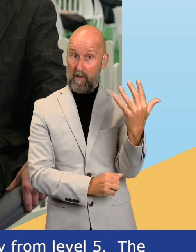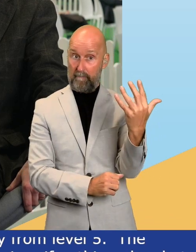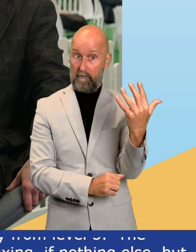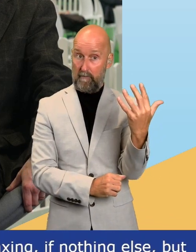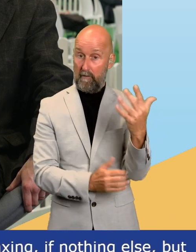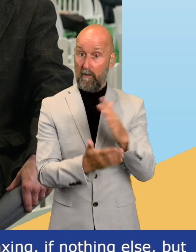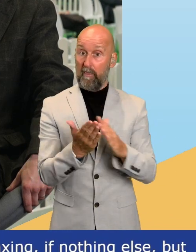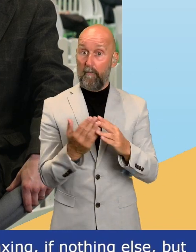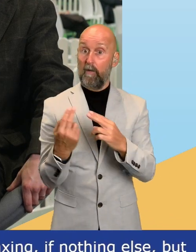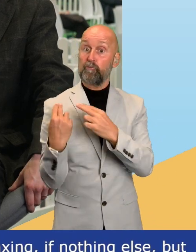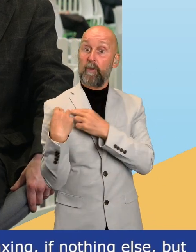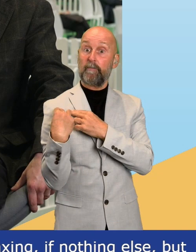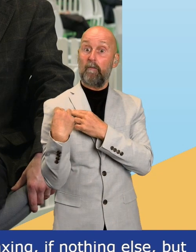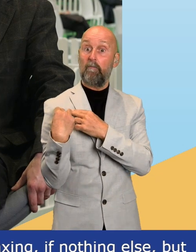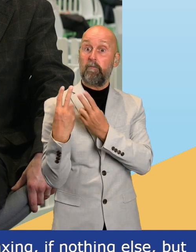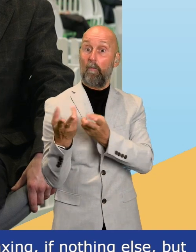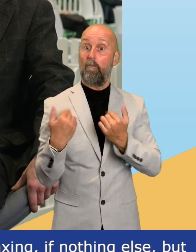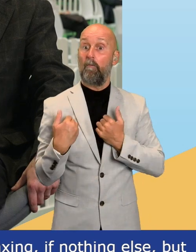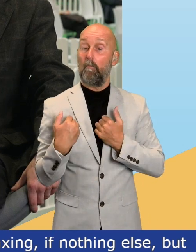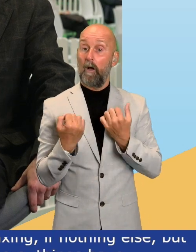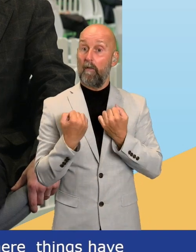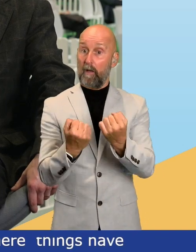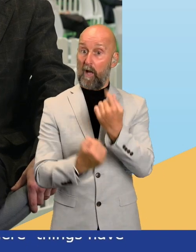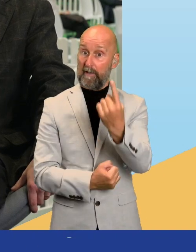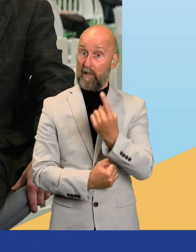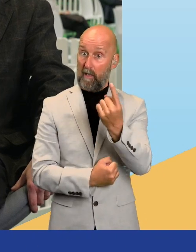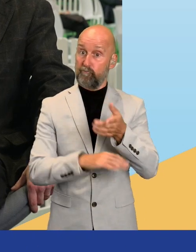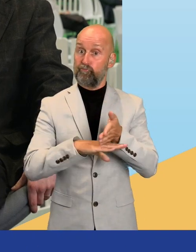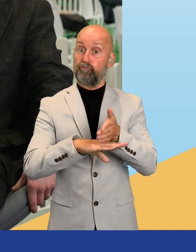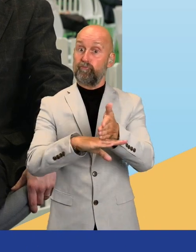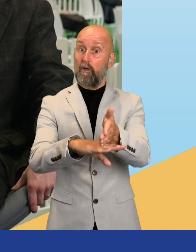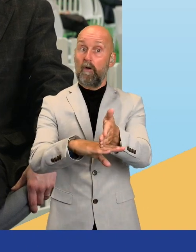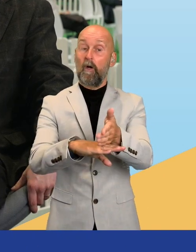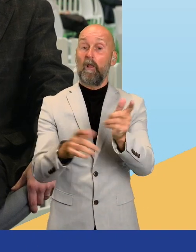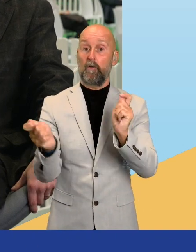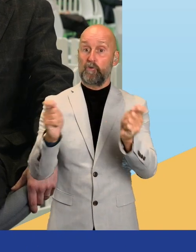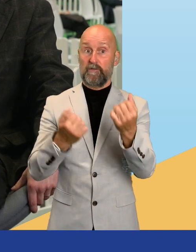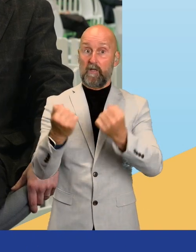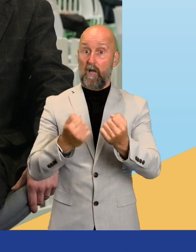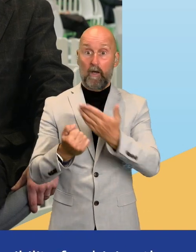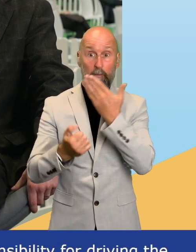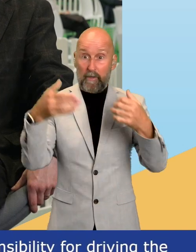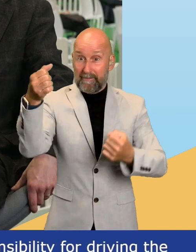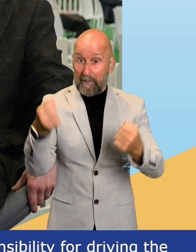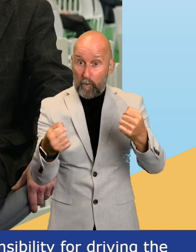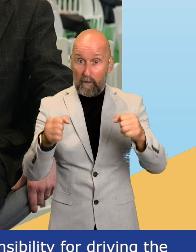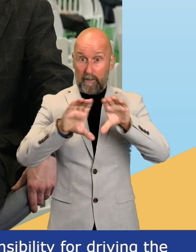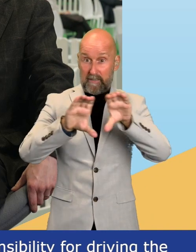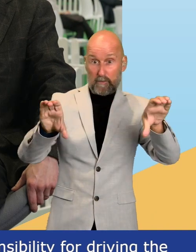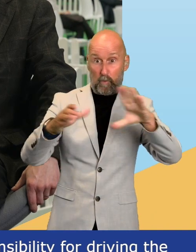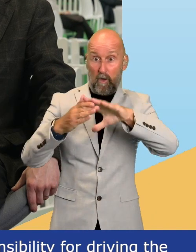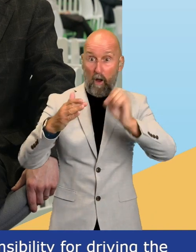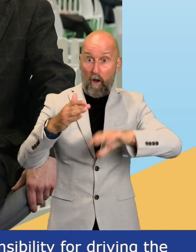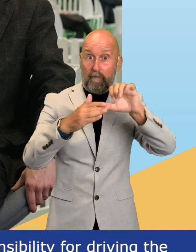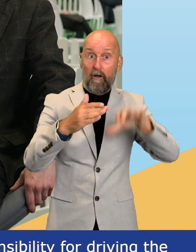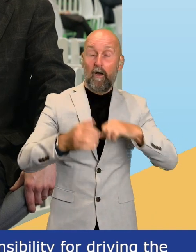take responsibility for driving the car. So if the car can drive itself, suddenly you can change the design of the car because you don't need a steering wheel, dashboard, etc. So it can just